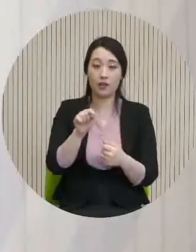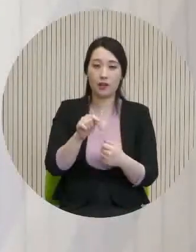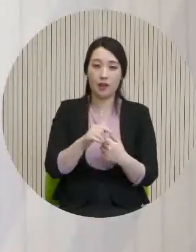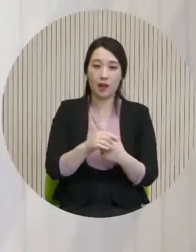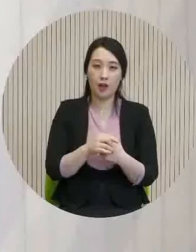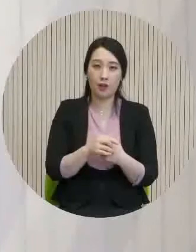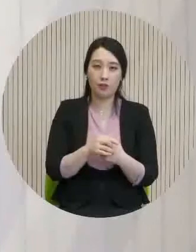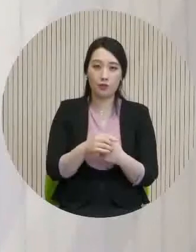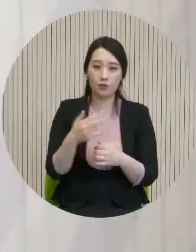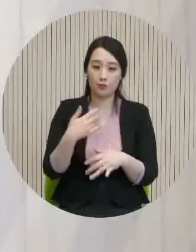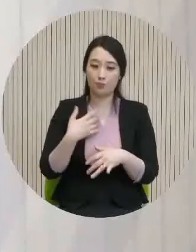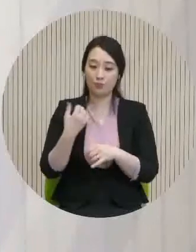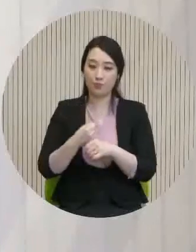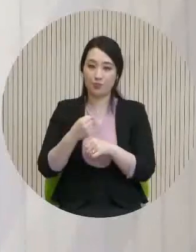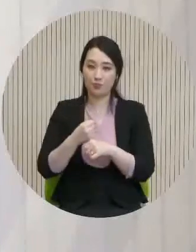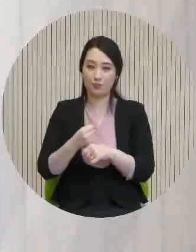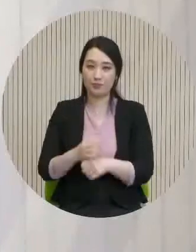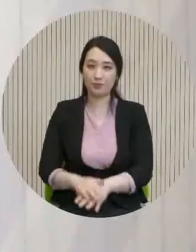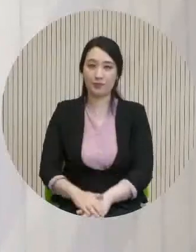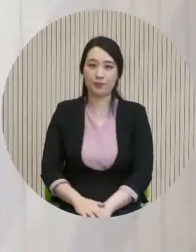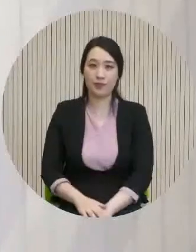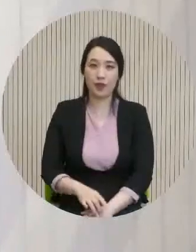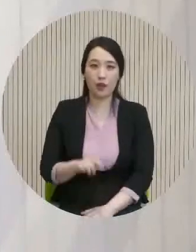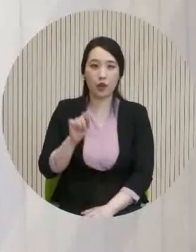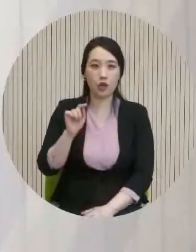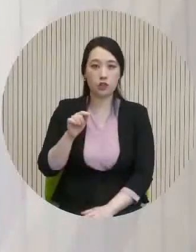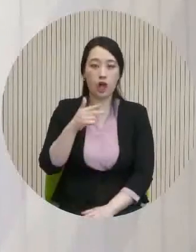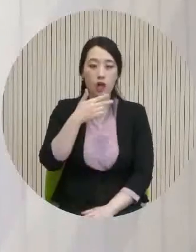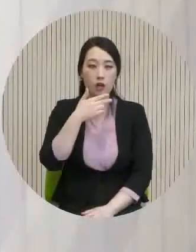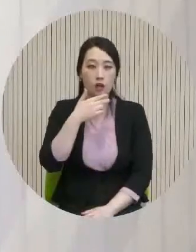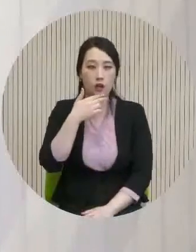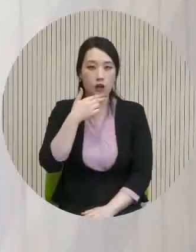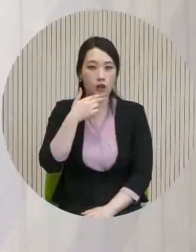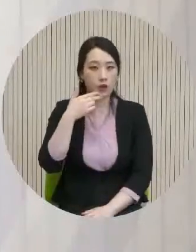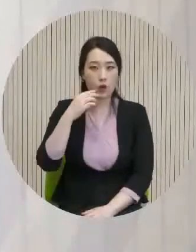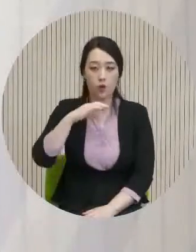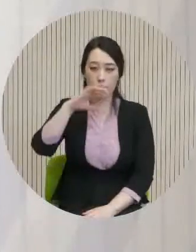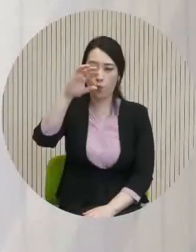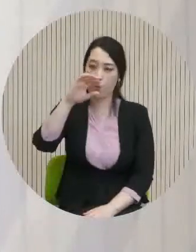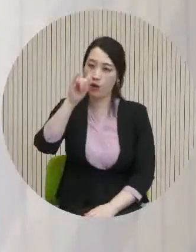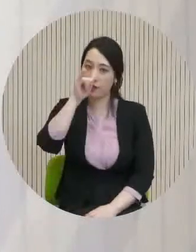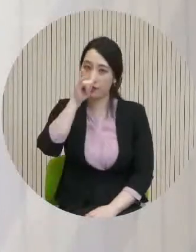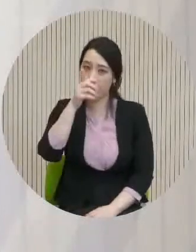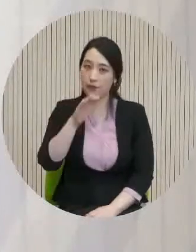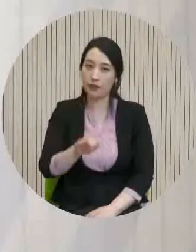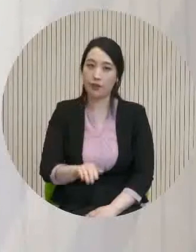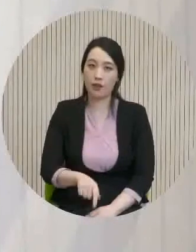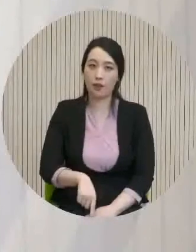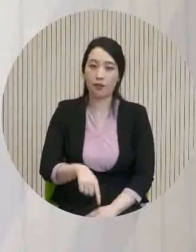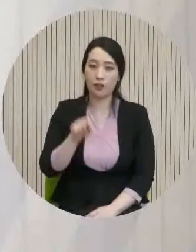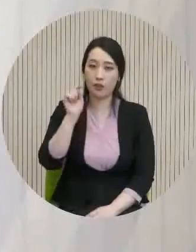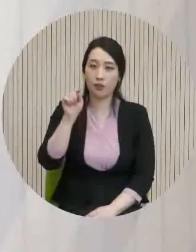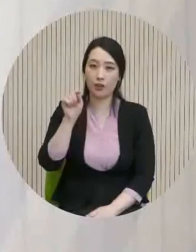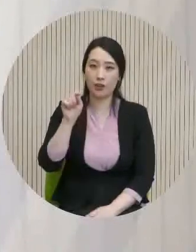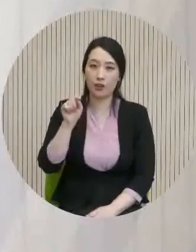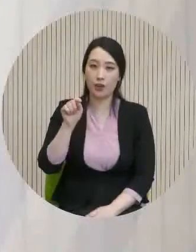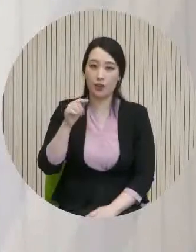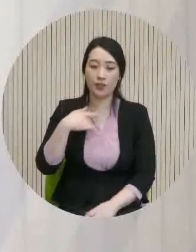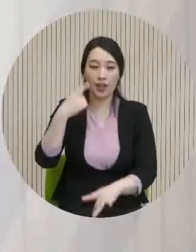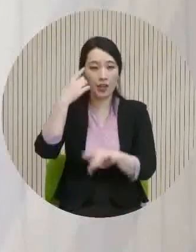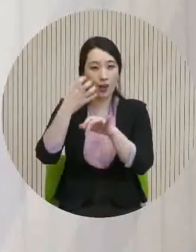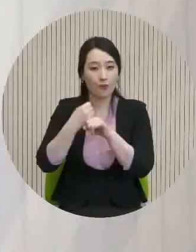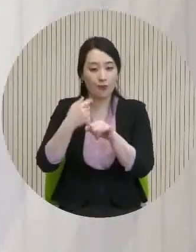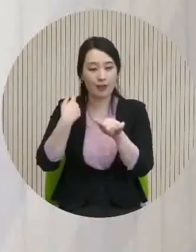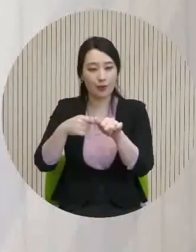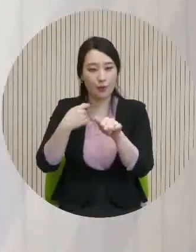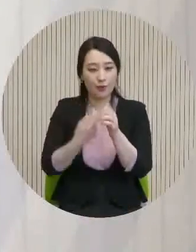Google, and I used the Google and there is a link, and I use the